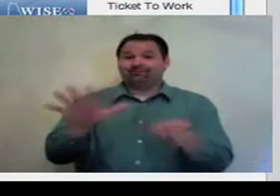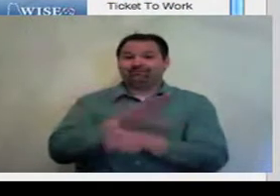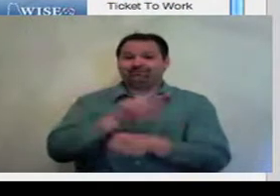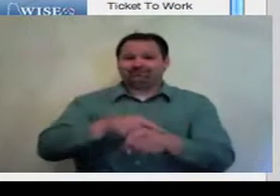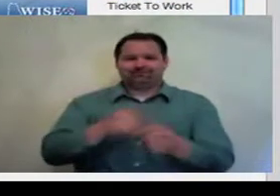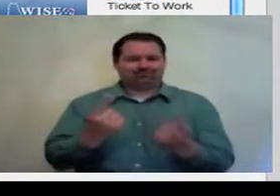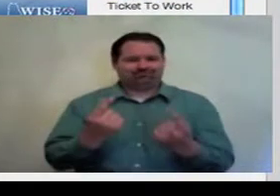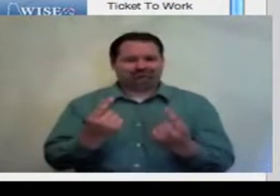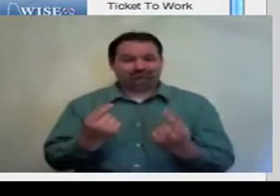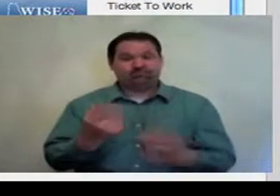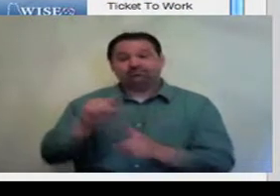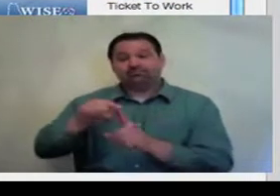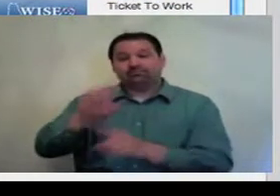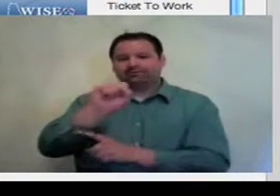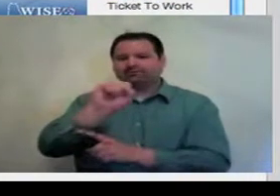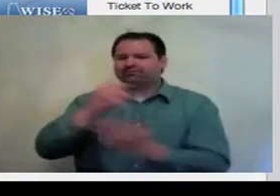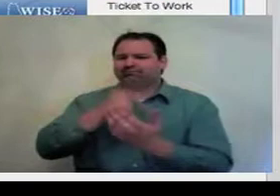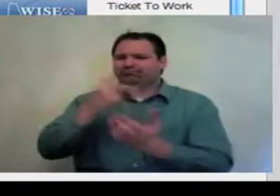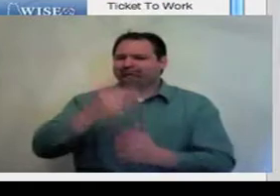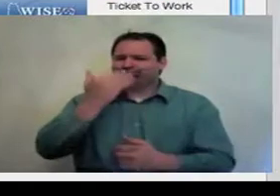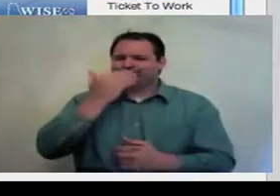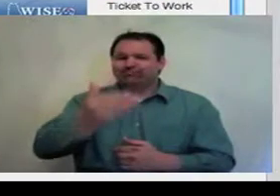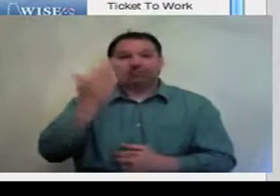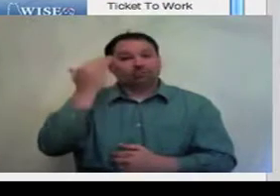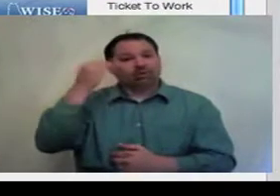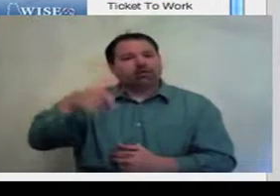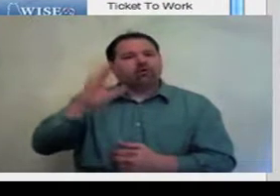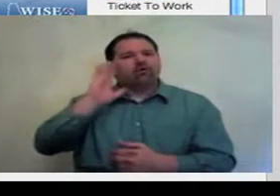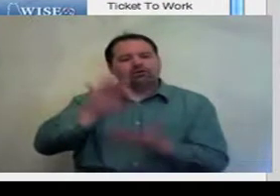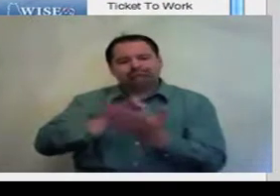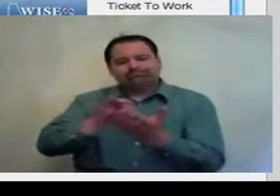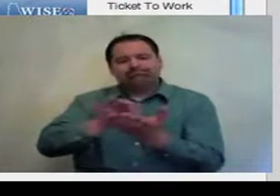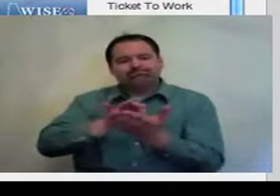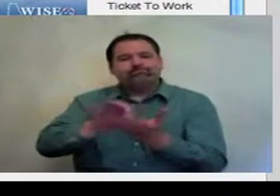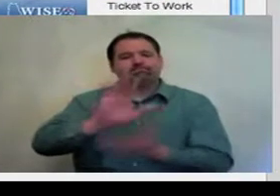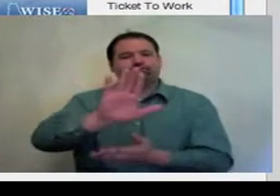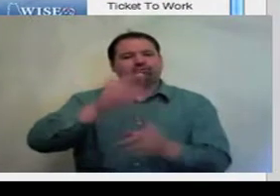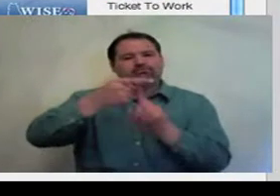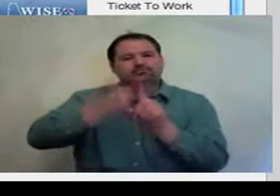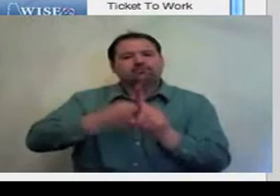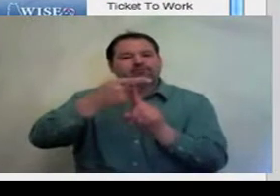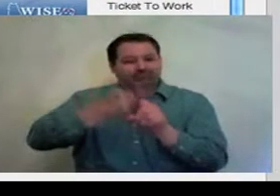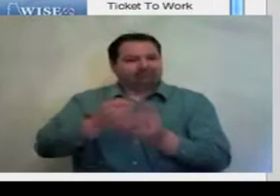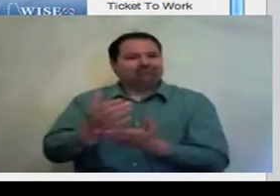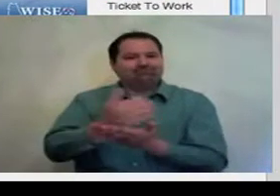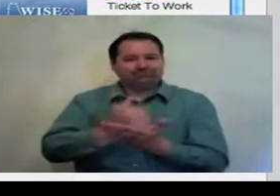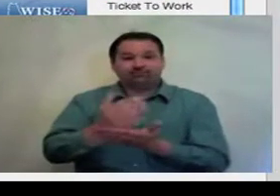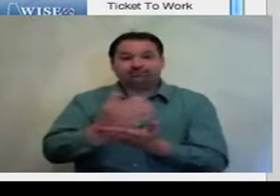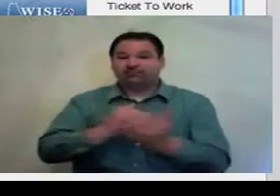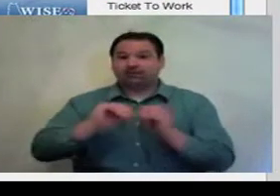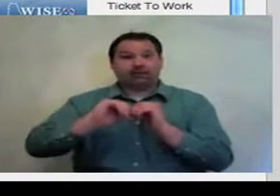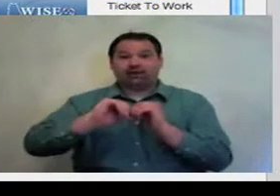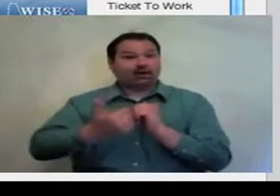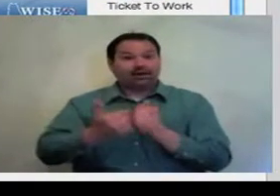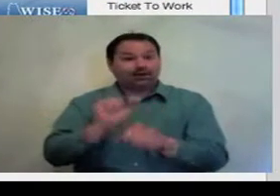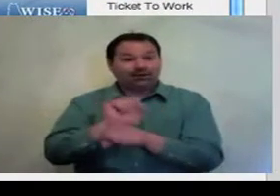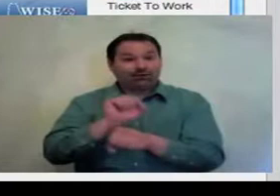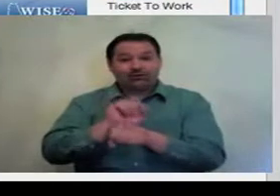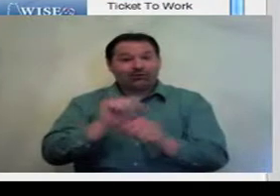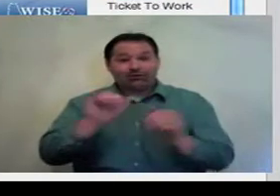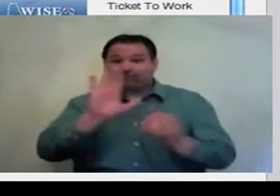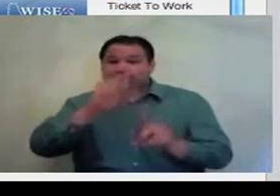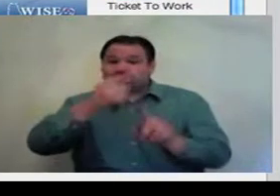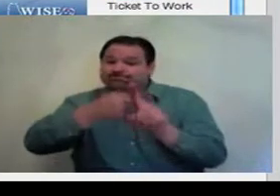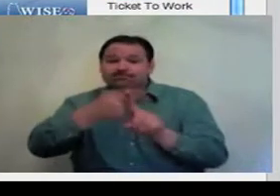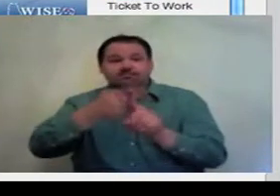they go back to work full-time. The SSI program is great because they figure your payments monthly. The way it works is that they count your